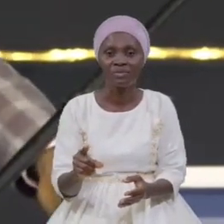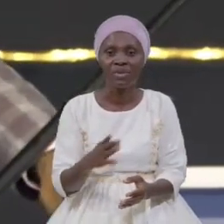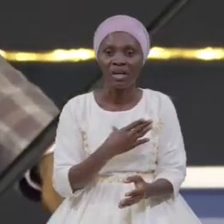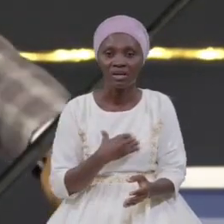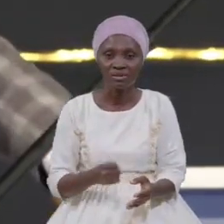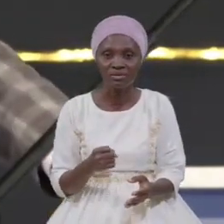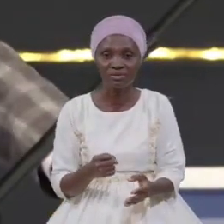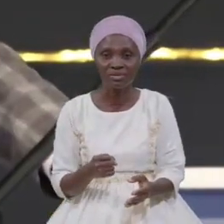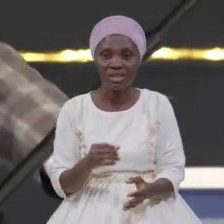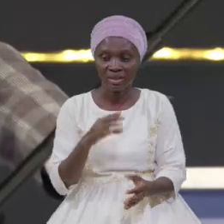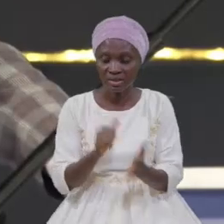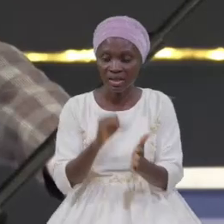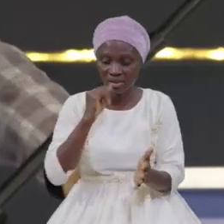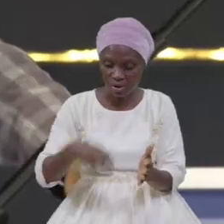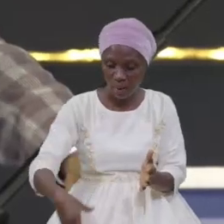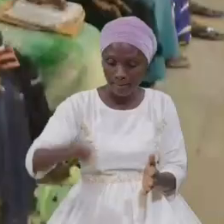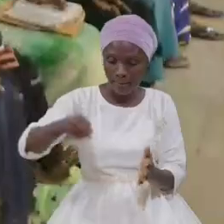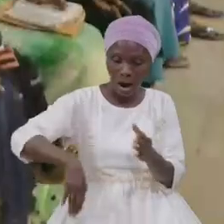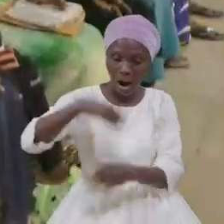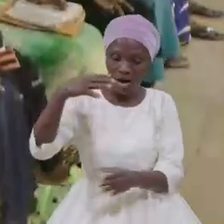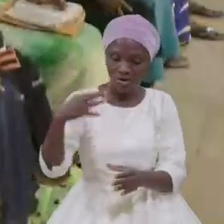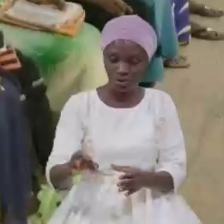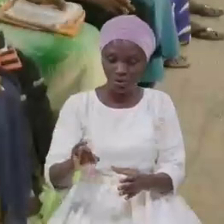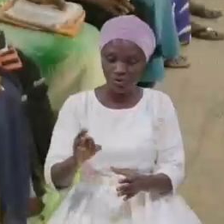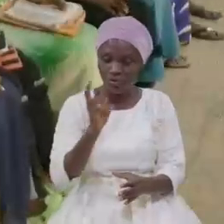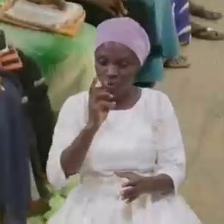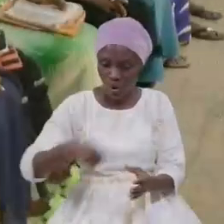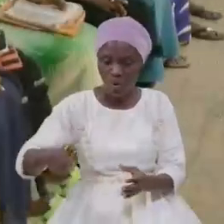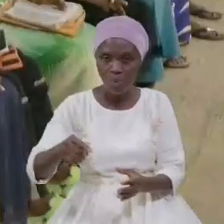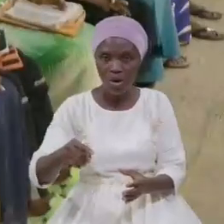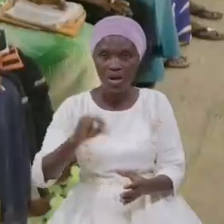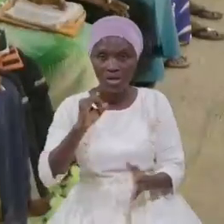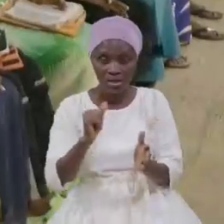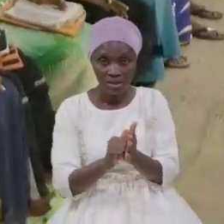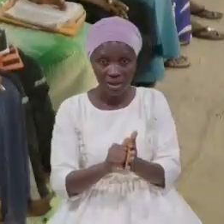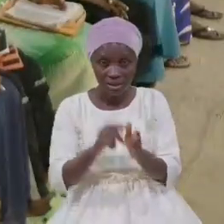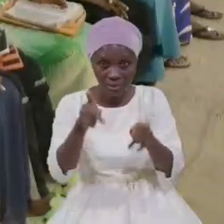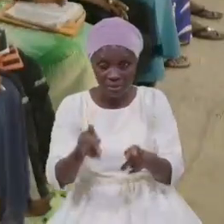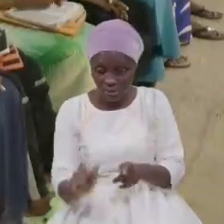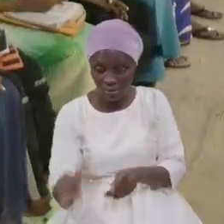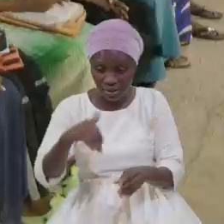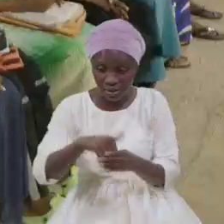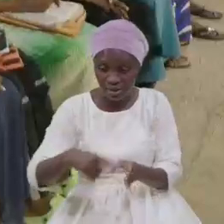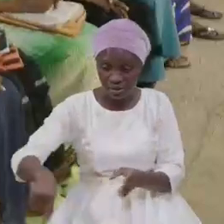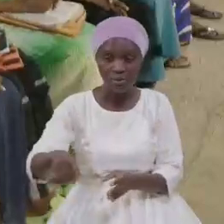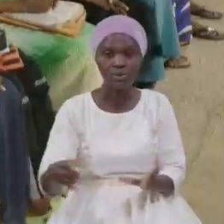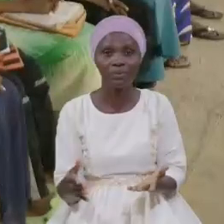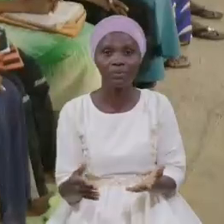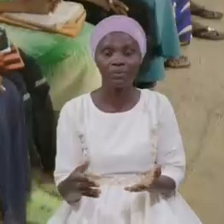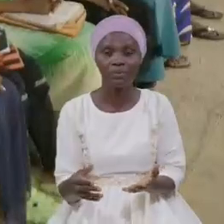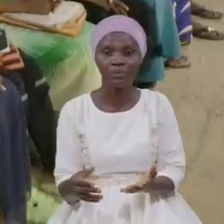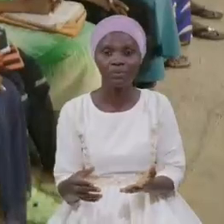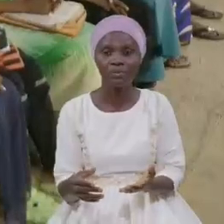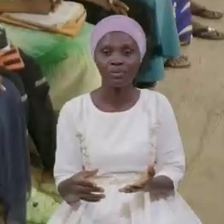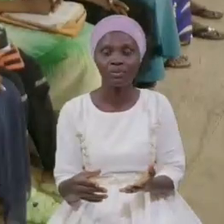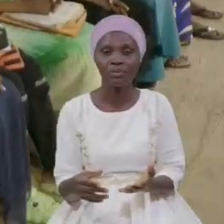I said, is he still in the world? What that gives us, the lies